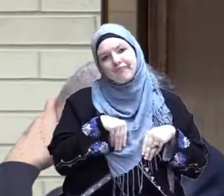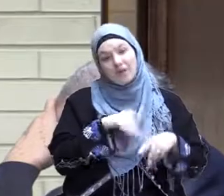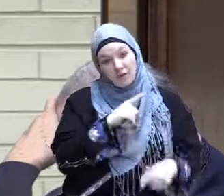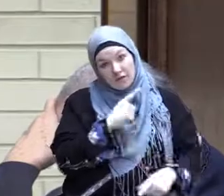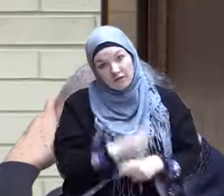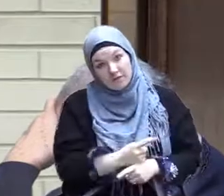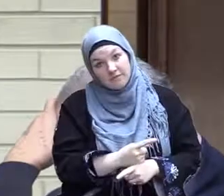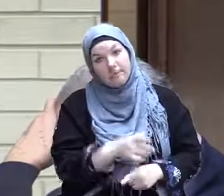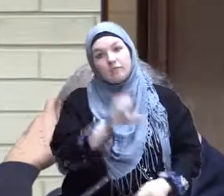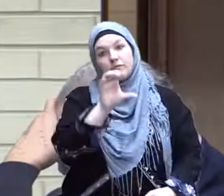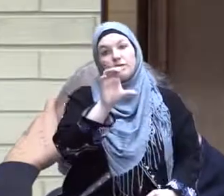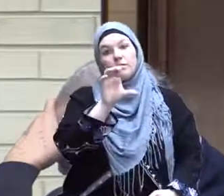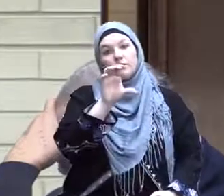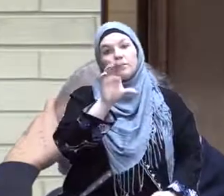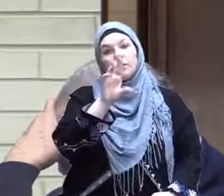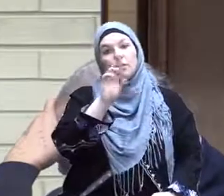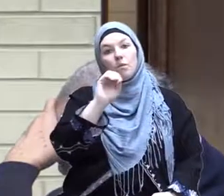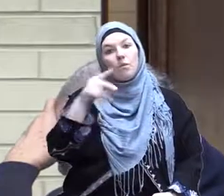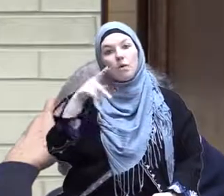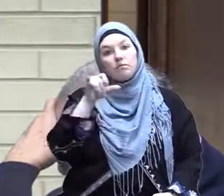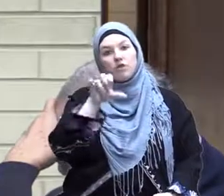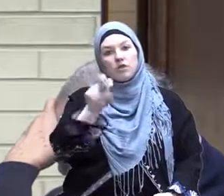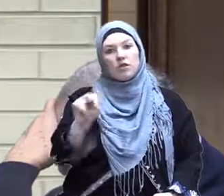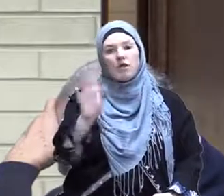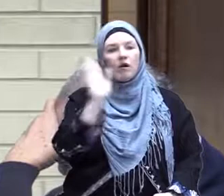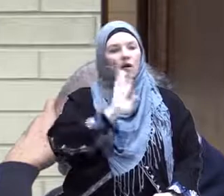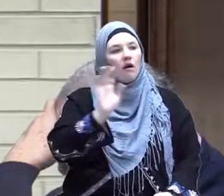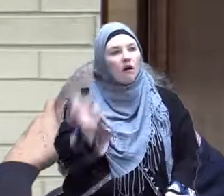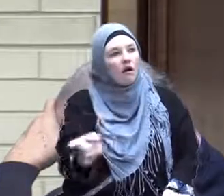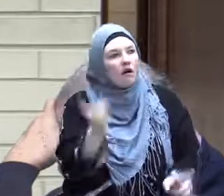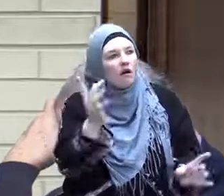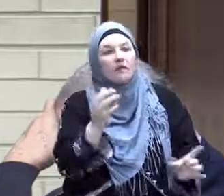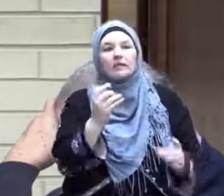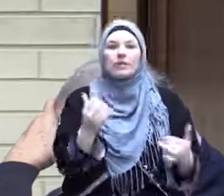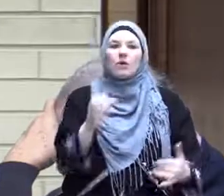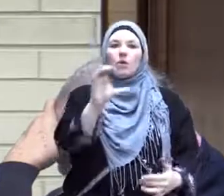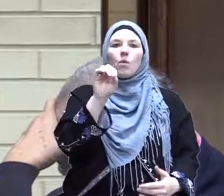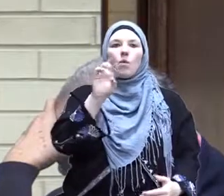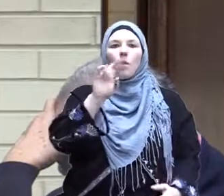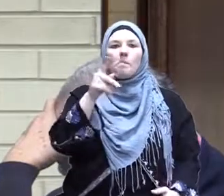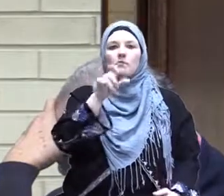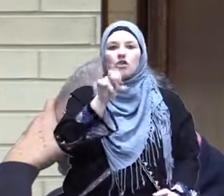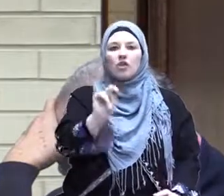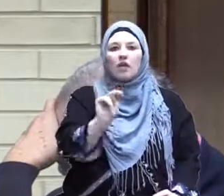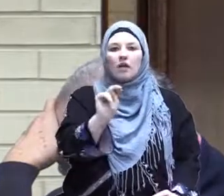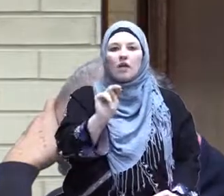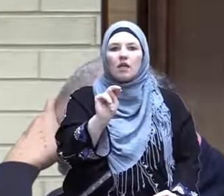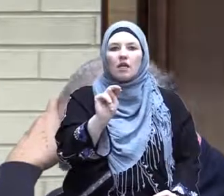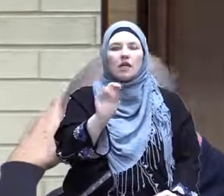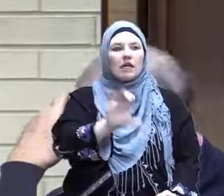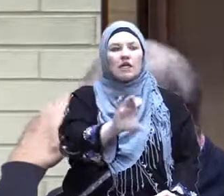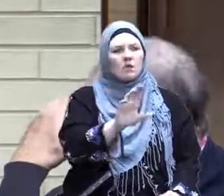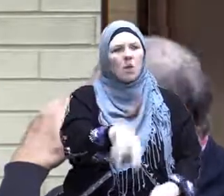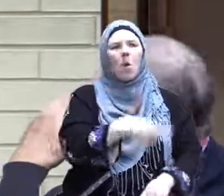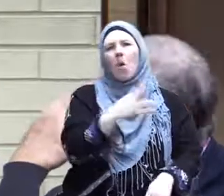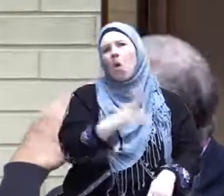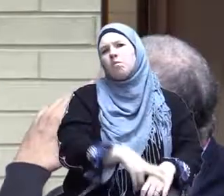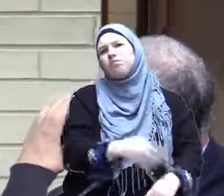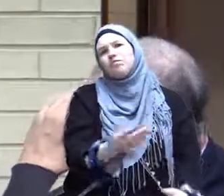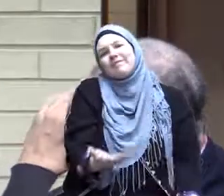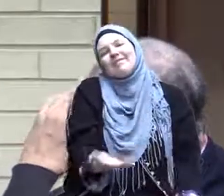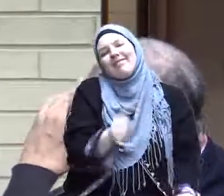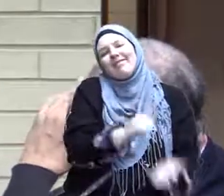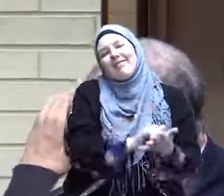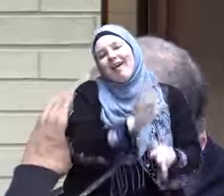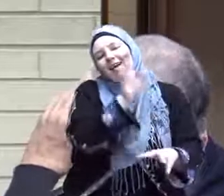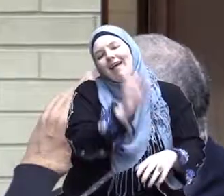right? Corruption that used to be an aberration, now corruption is the norm on the highest form and the highest